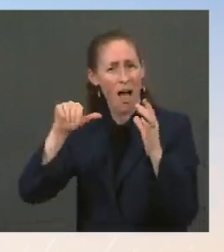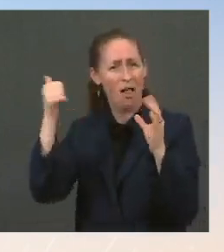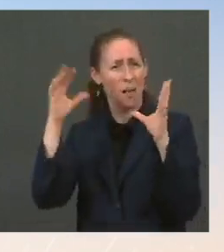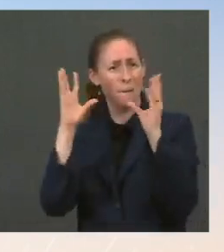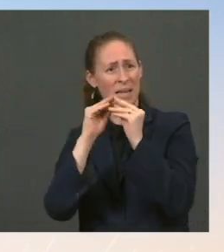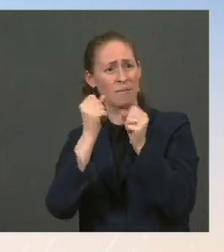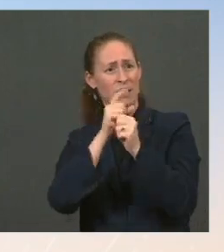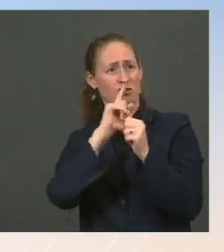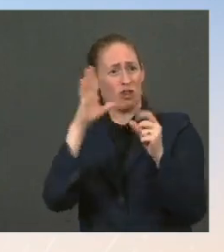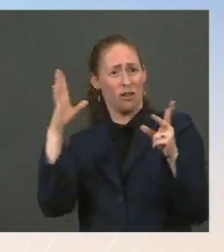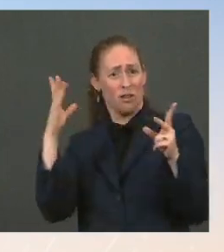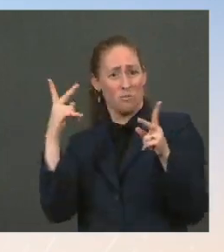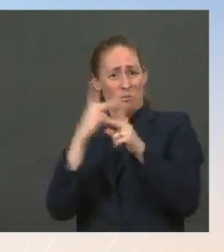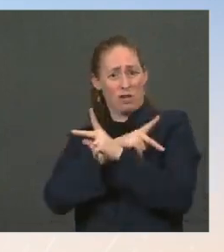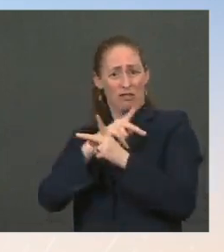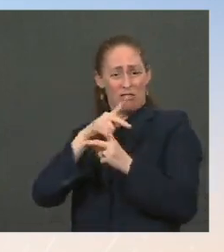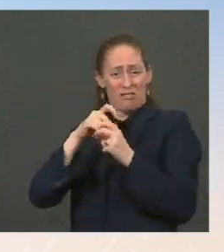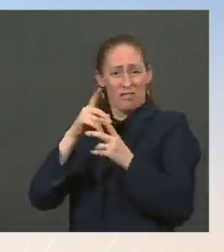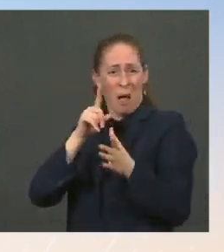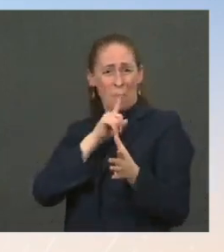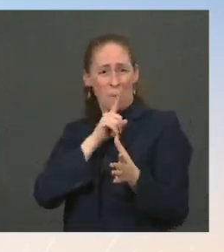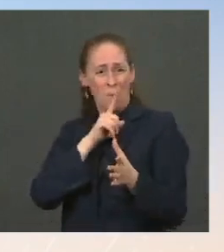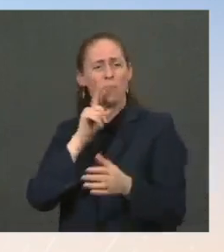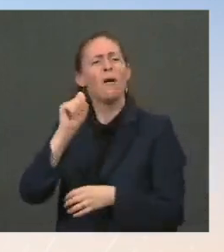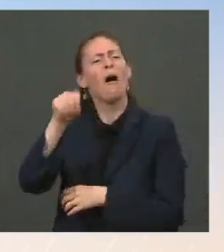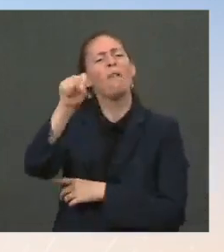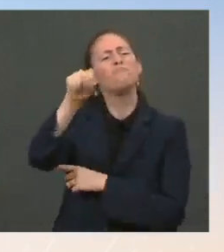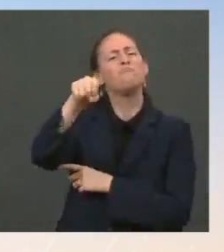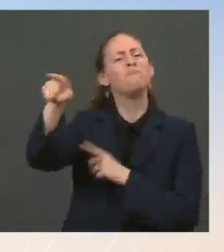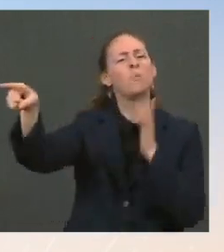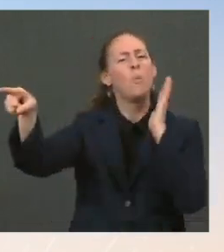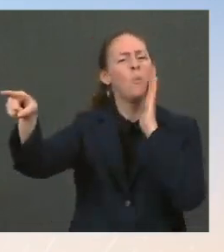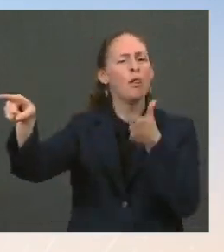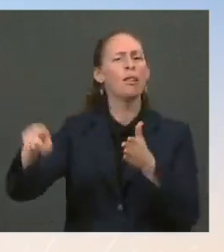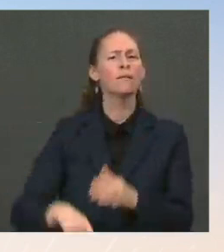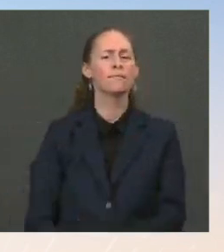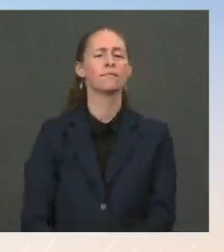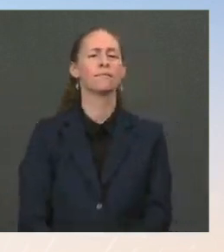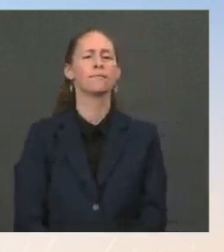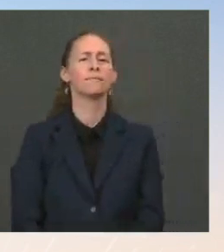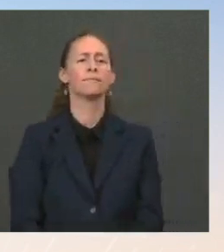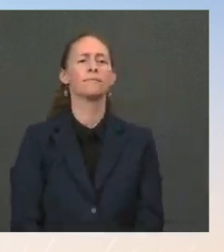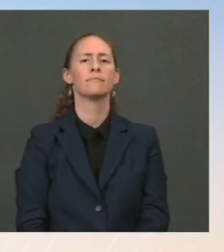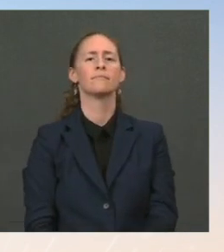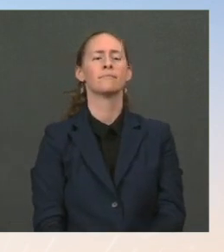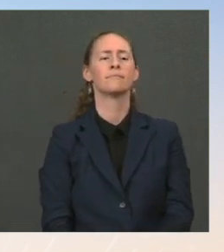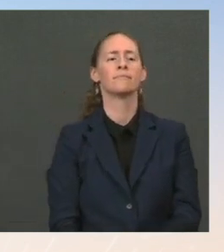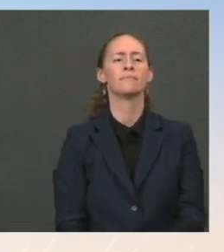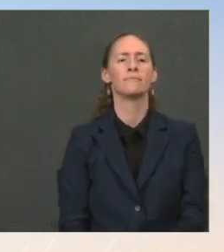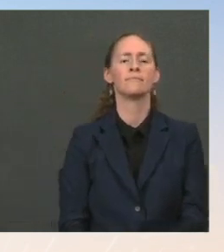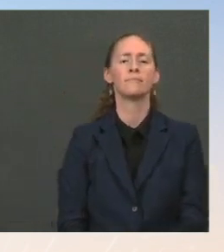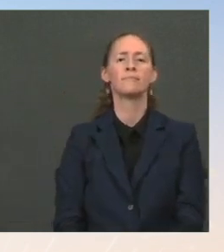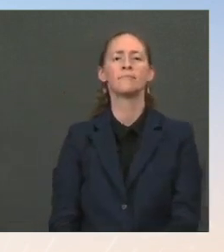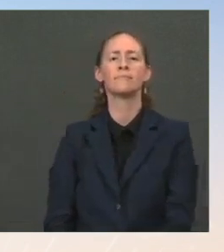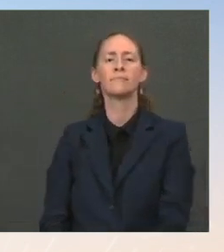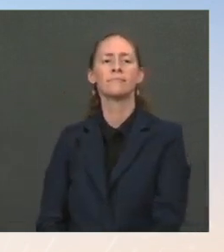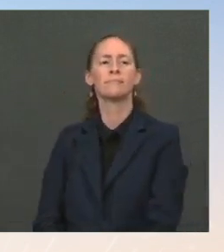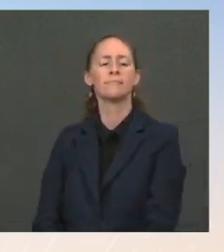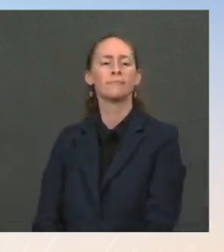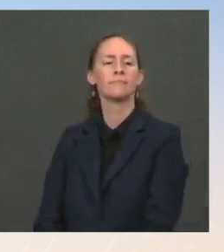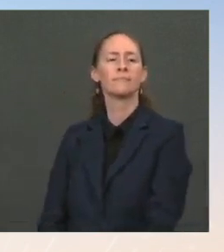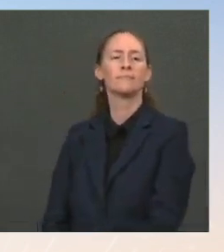you well know. Go ahead. I have another debt ceiling question. Sure. Zooming much farther out. Earlier today, Jamie